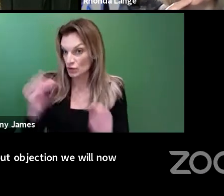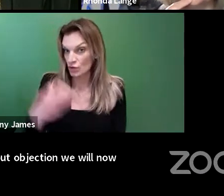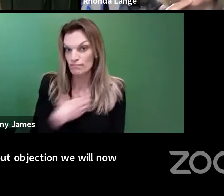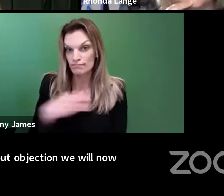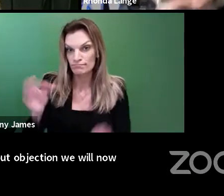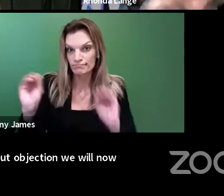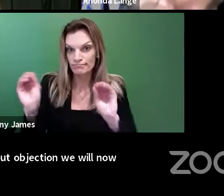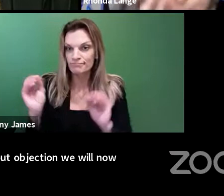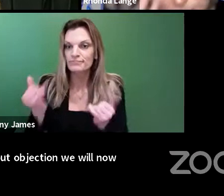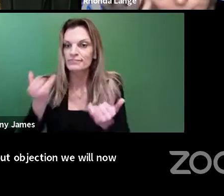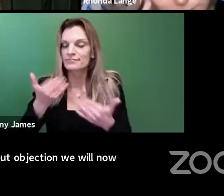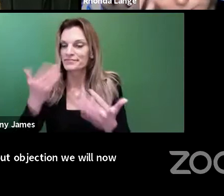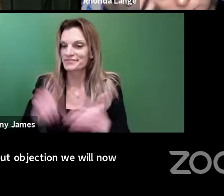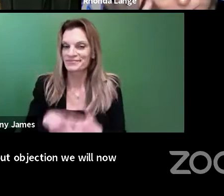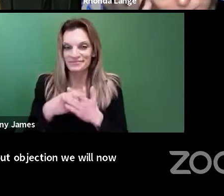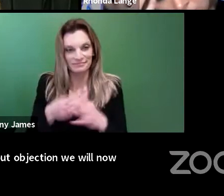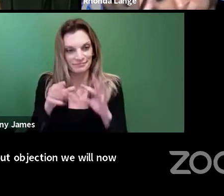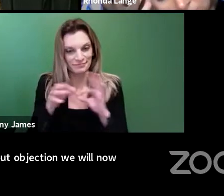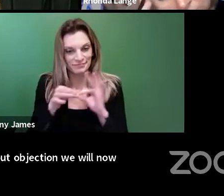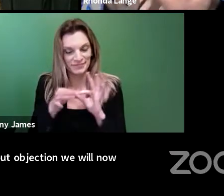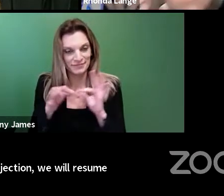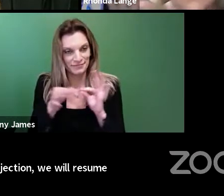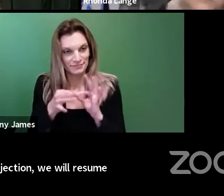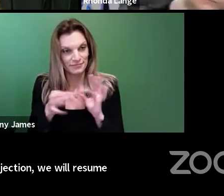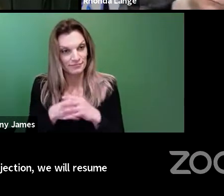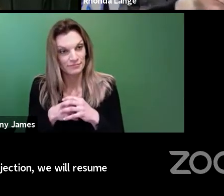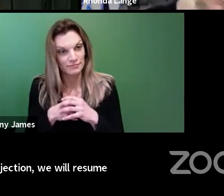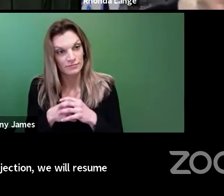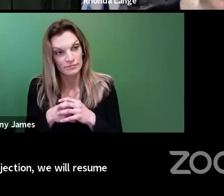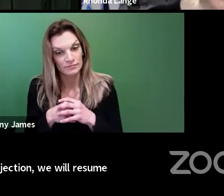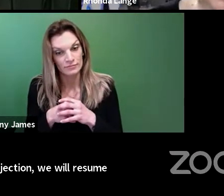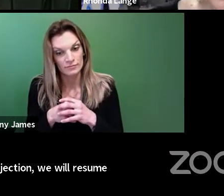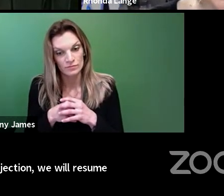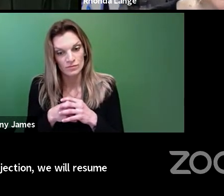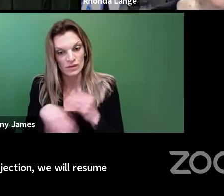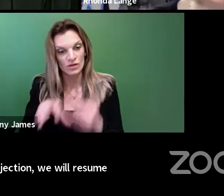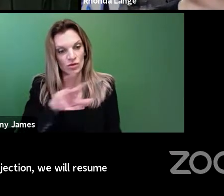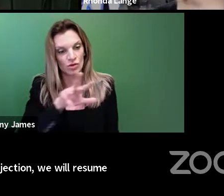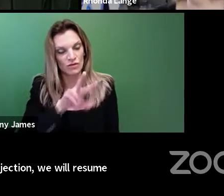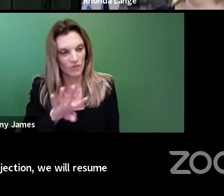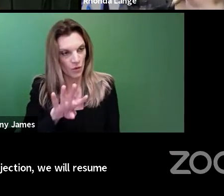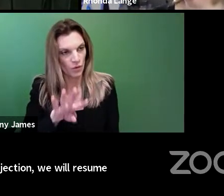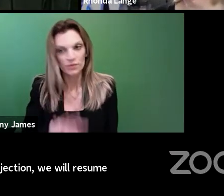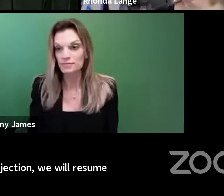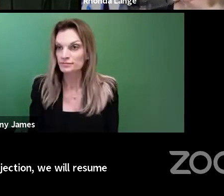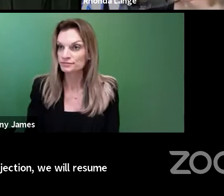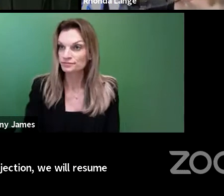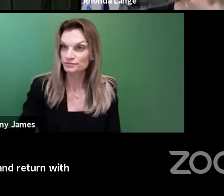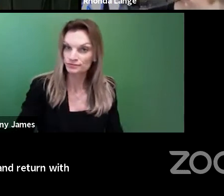objection, we'll resume now our public comment and return with number 34.